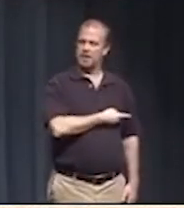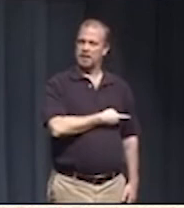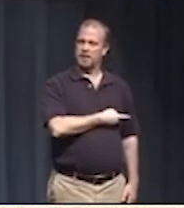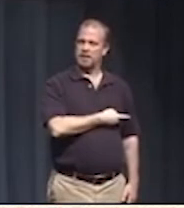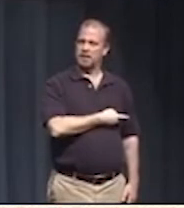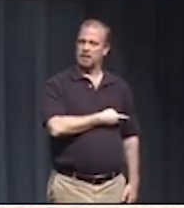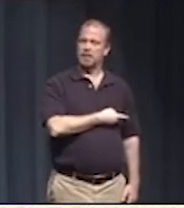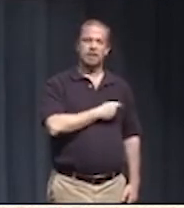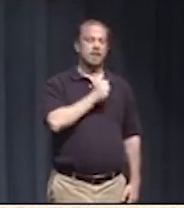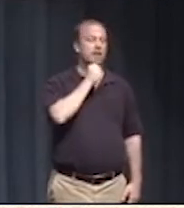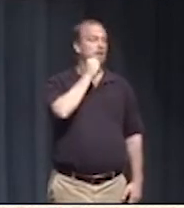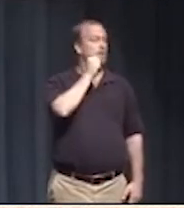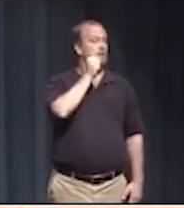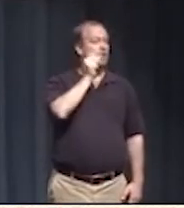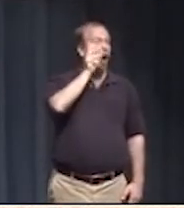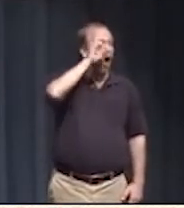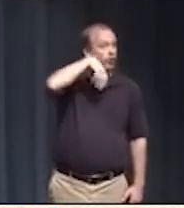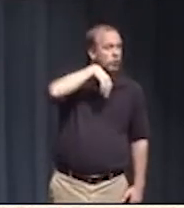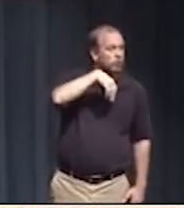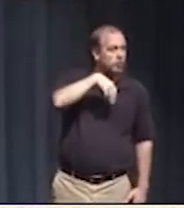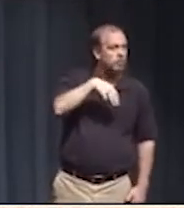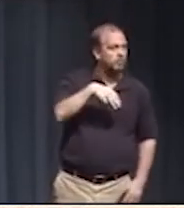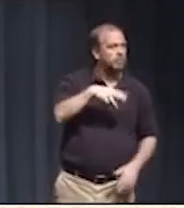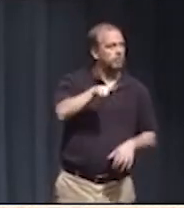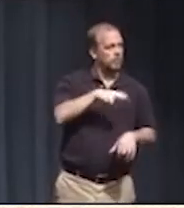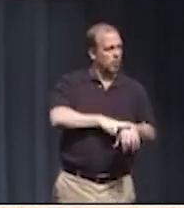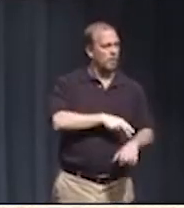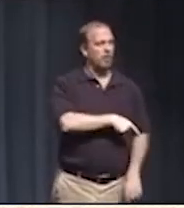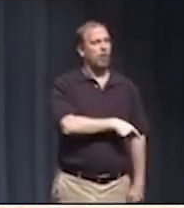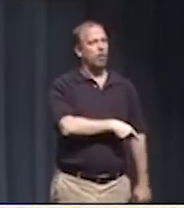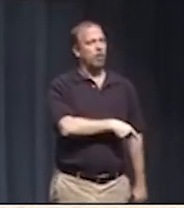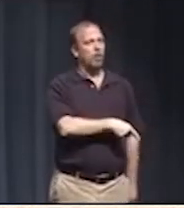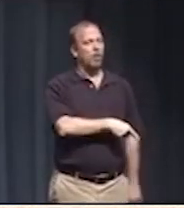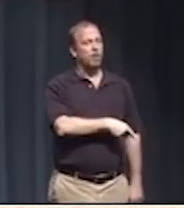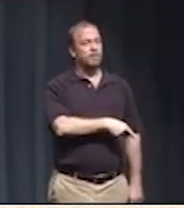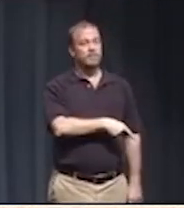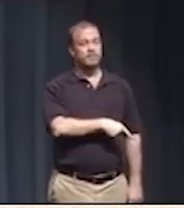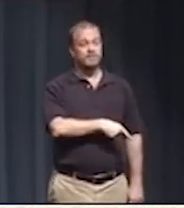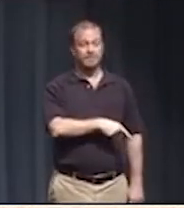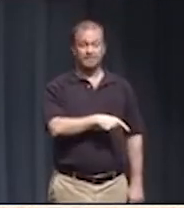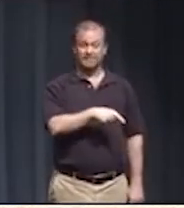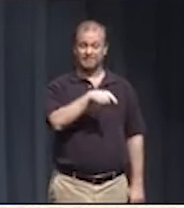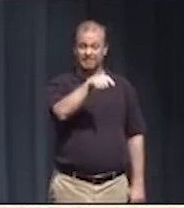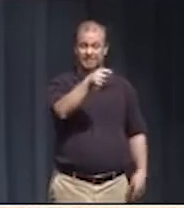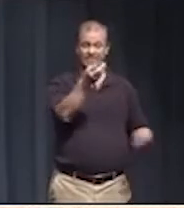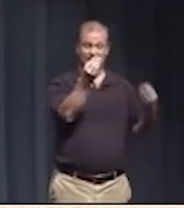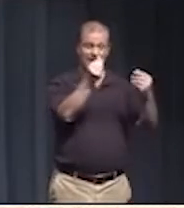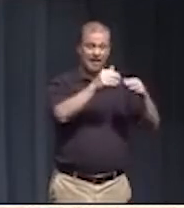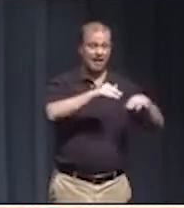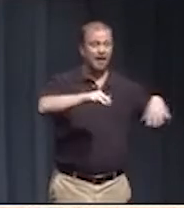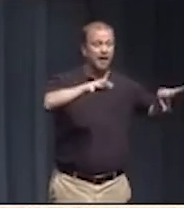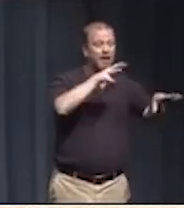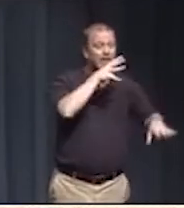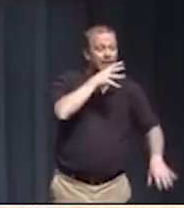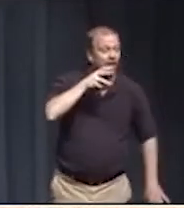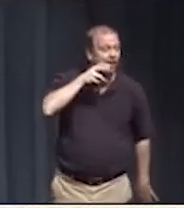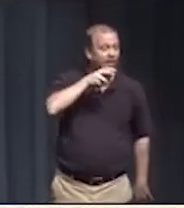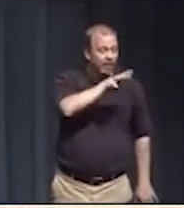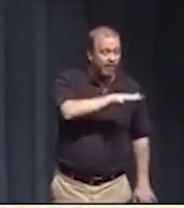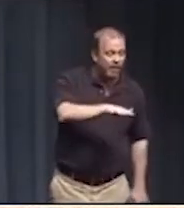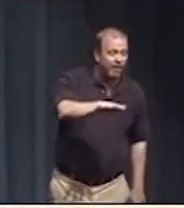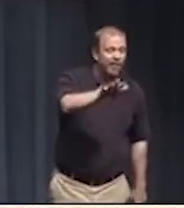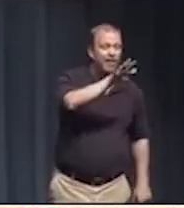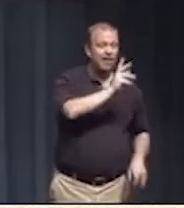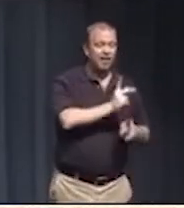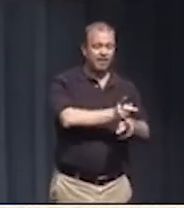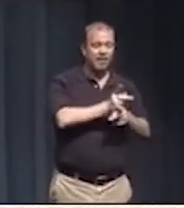not unique to the time period, living on the edge of the frontier, raising a family, taking care